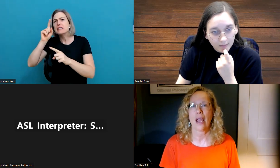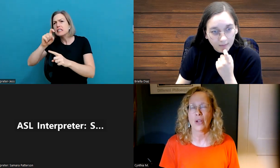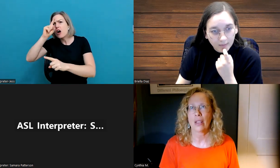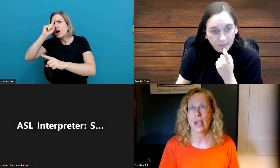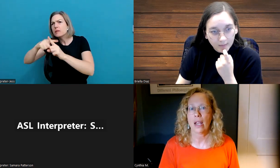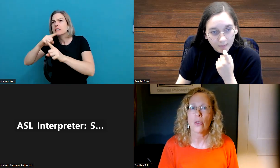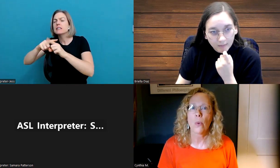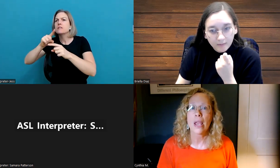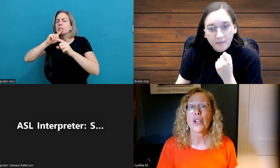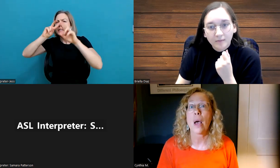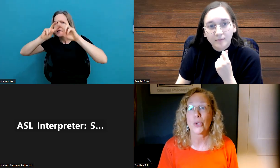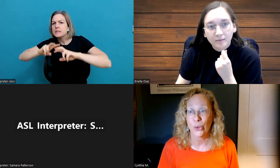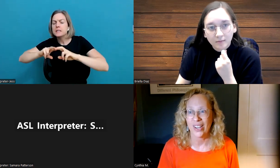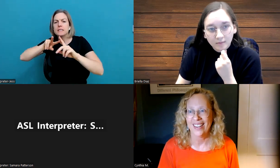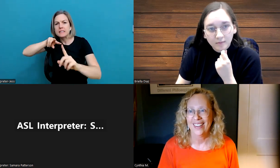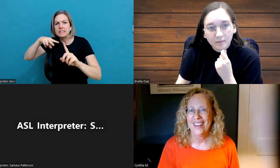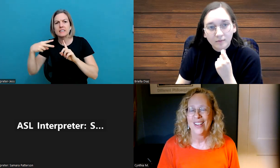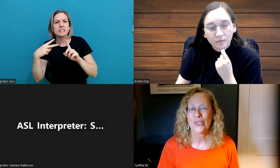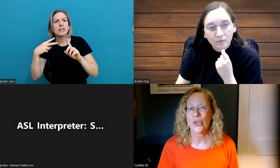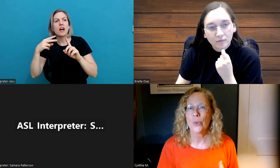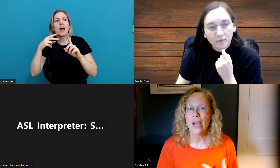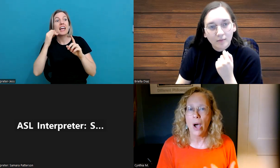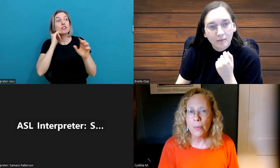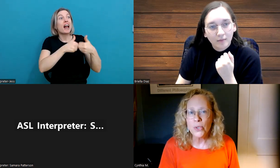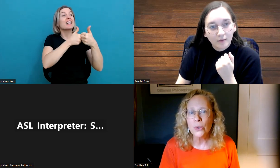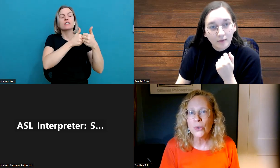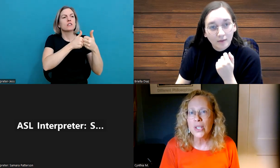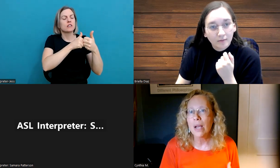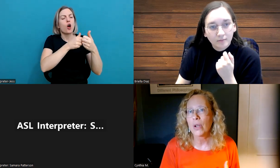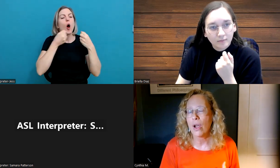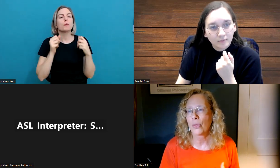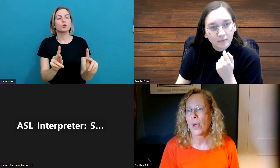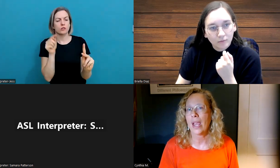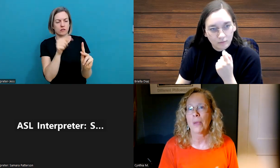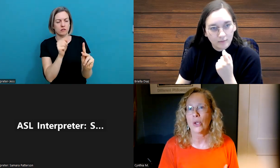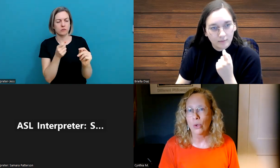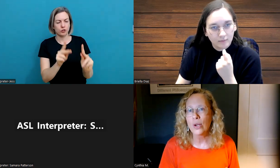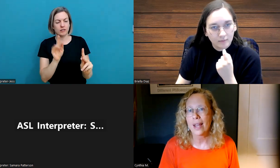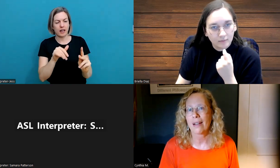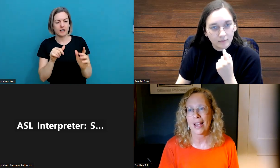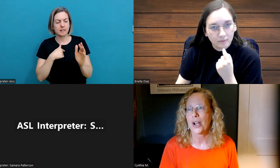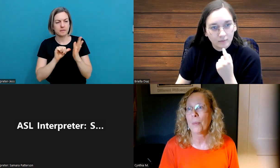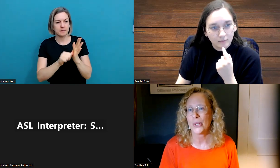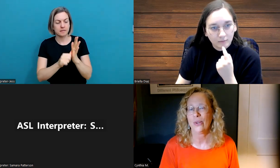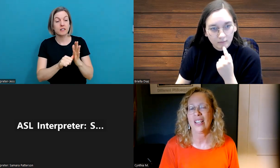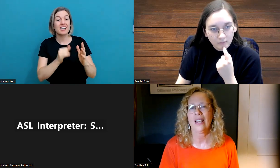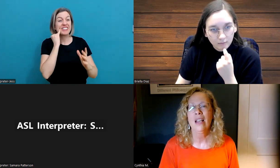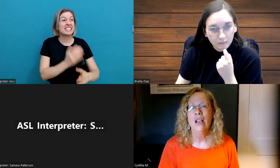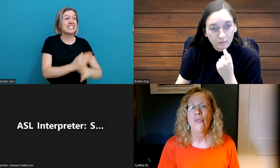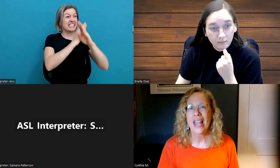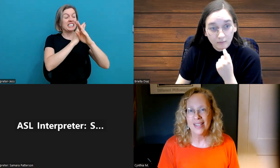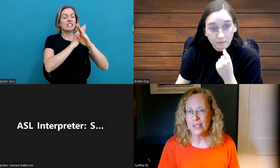at everything in the way of an opportunity. So you have obstacles that come along the way, but you look at it like an